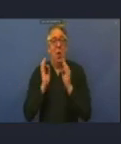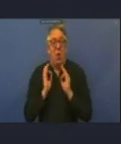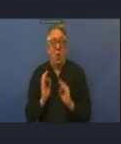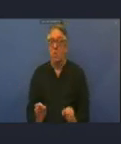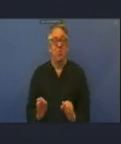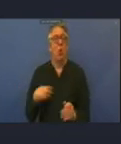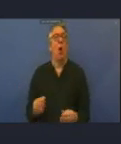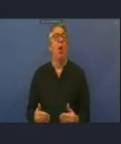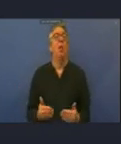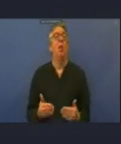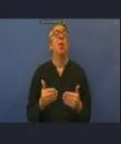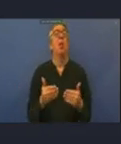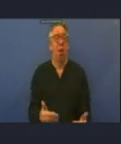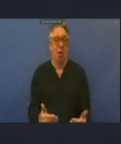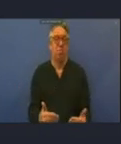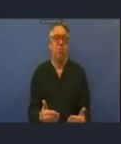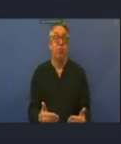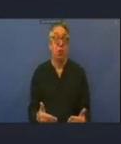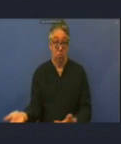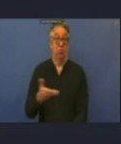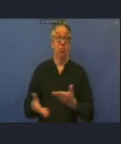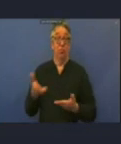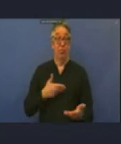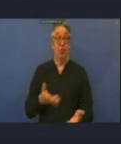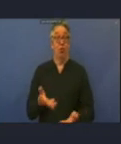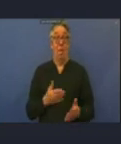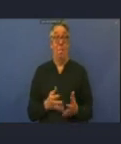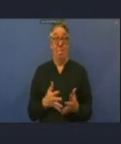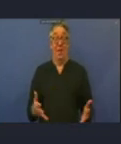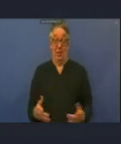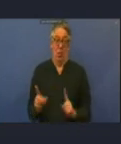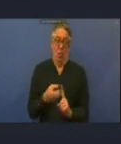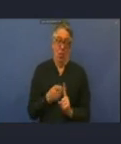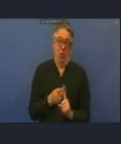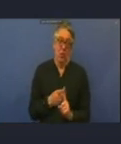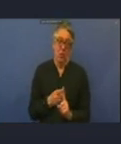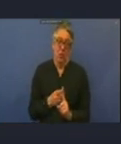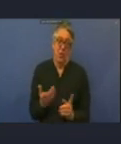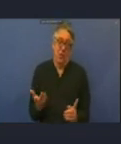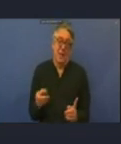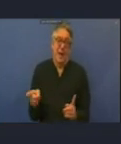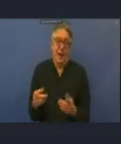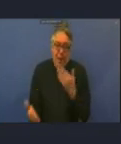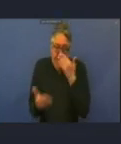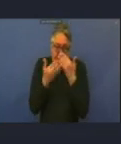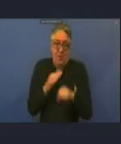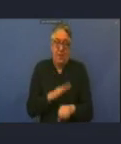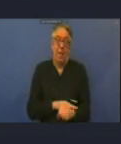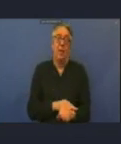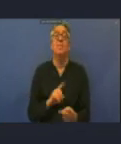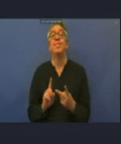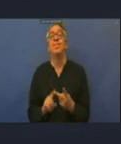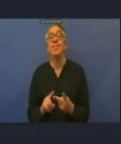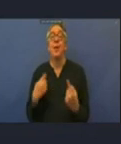so first argument, it was very short. And second argument, we had some technical issues